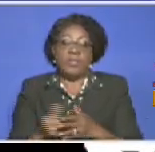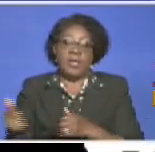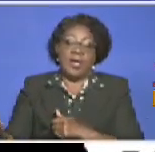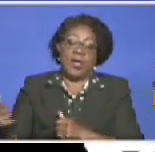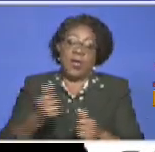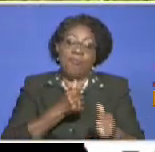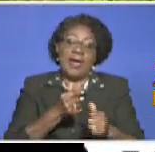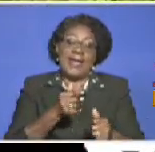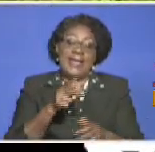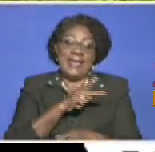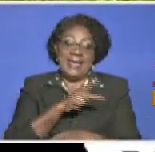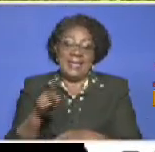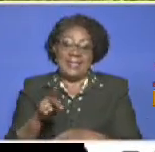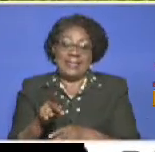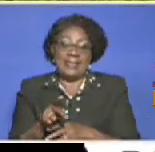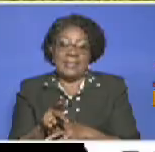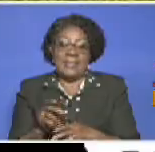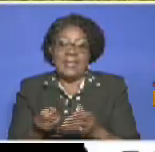kids.